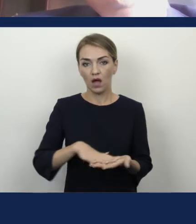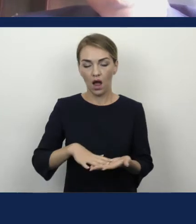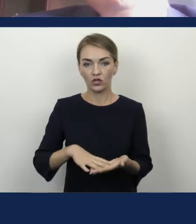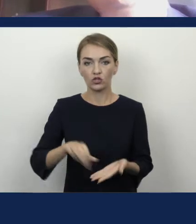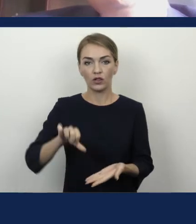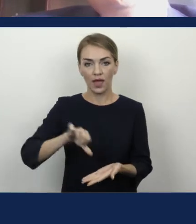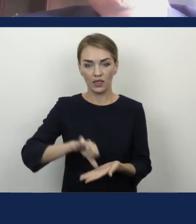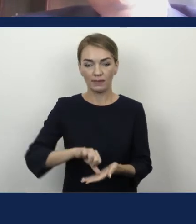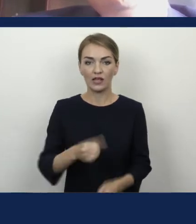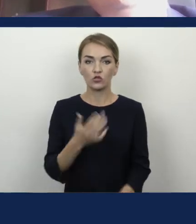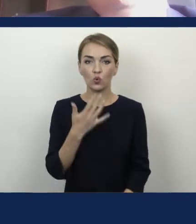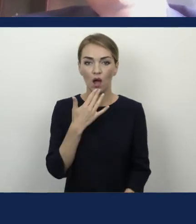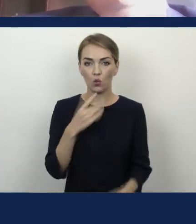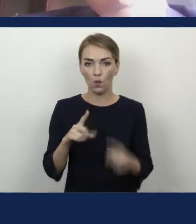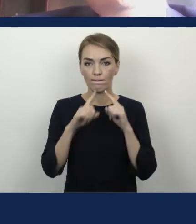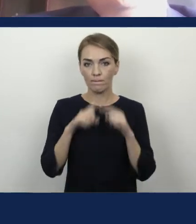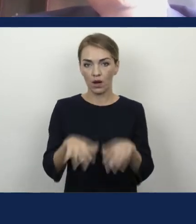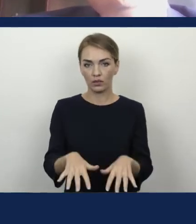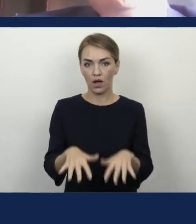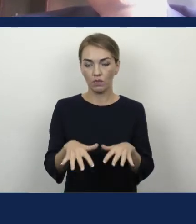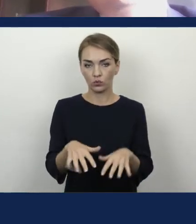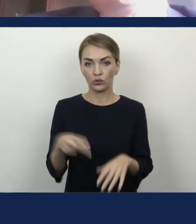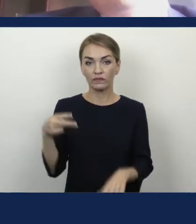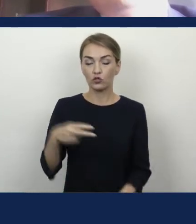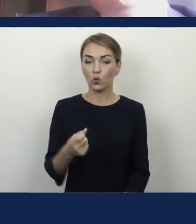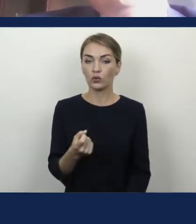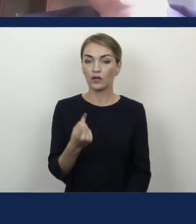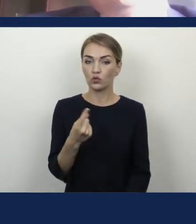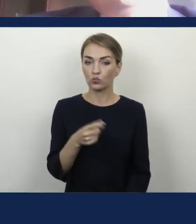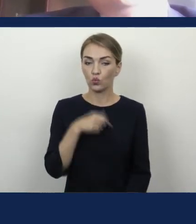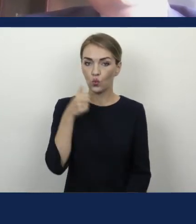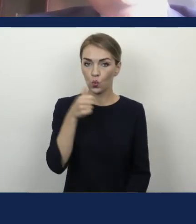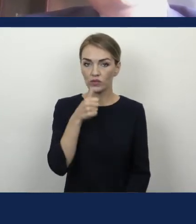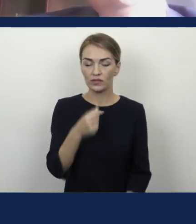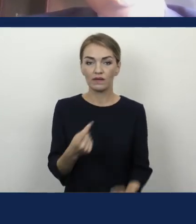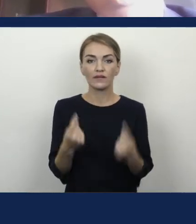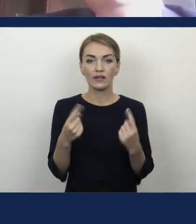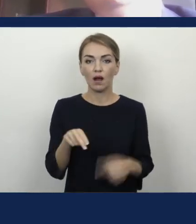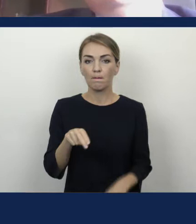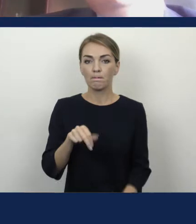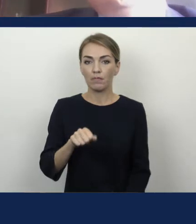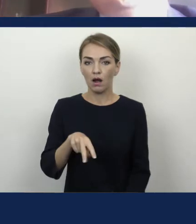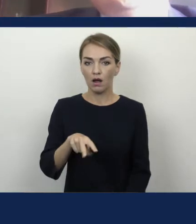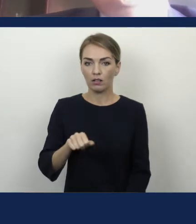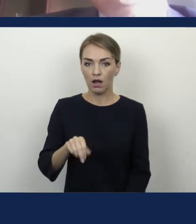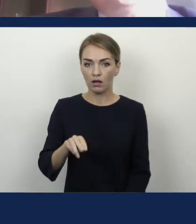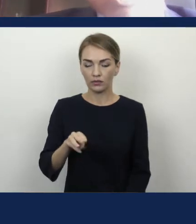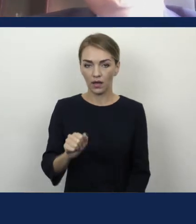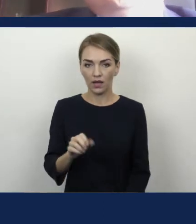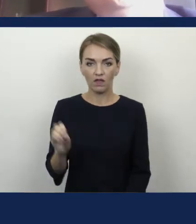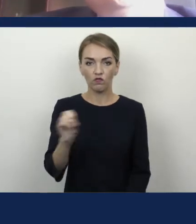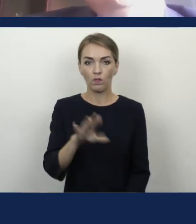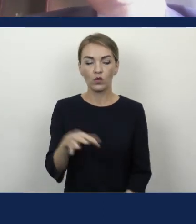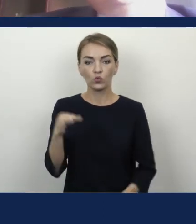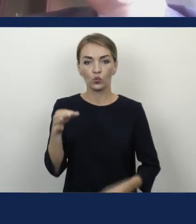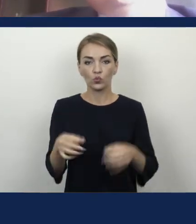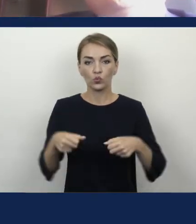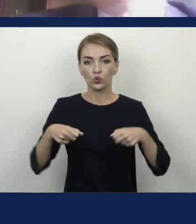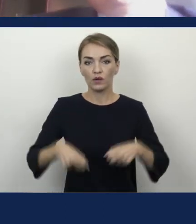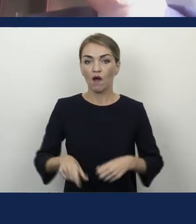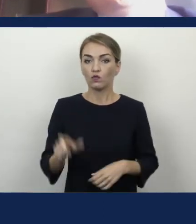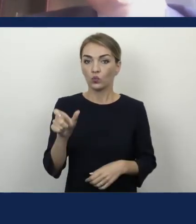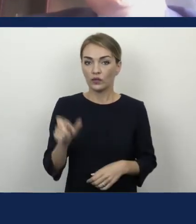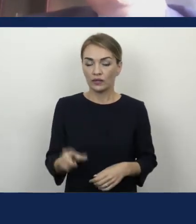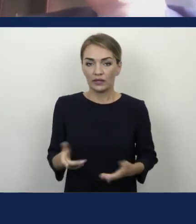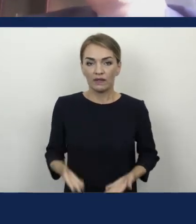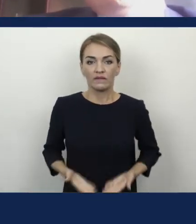In 2011, the Grand Chamber of the European Court of Human Rights issued a